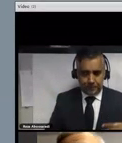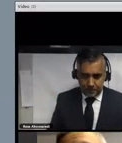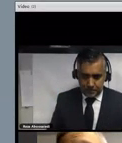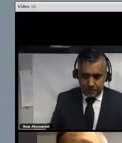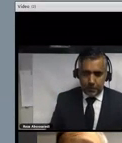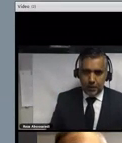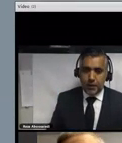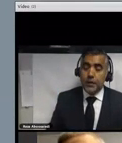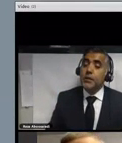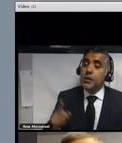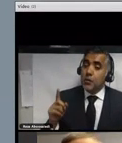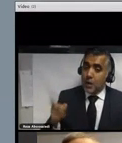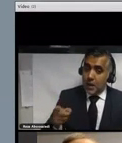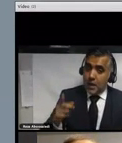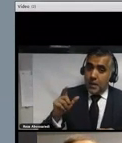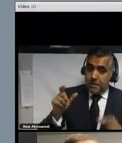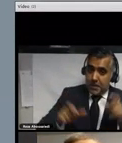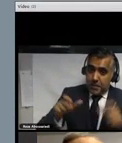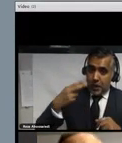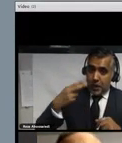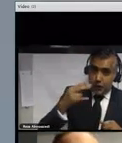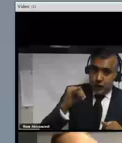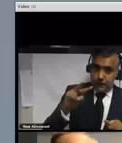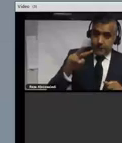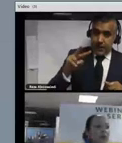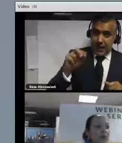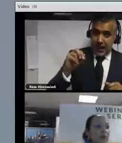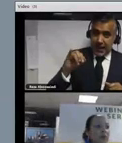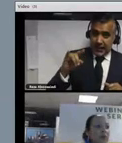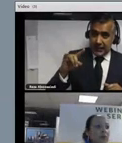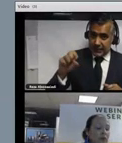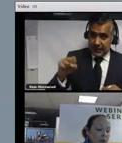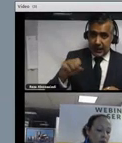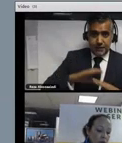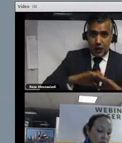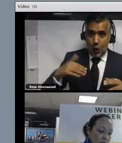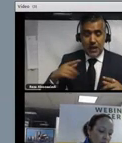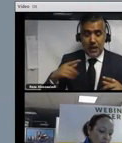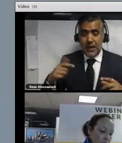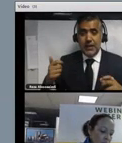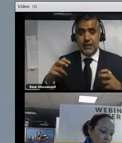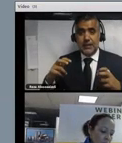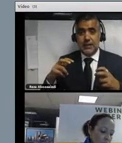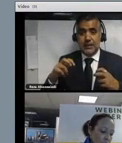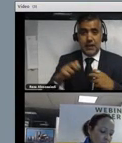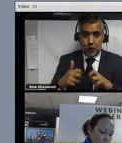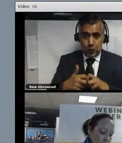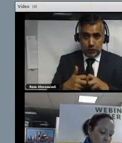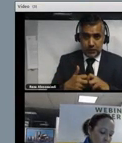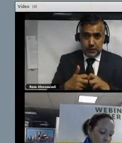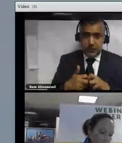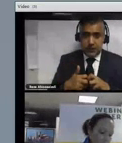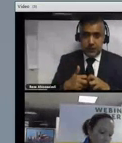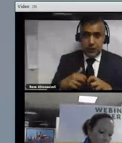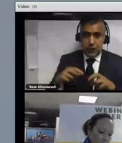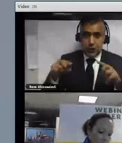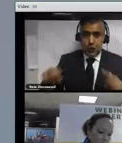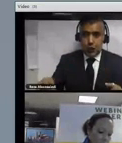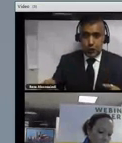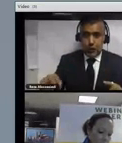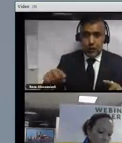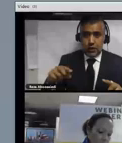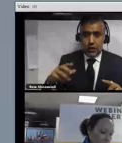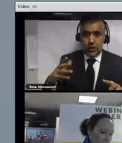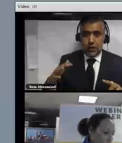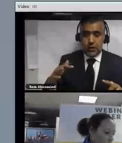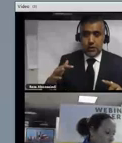Yeah, the people with HIV/AIDS, if they don't have any difficulties doing those sort of